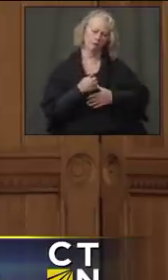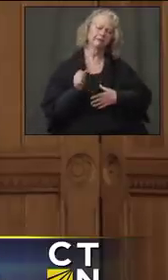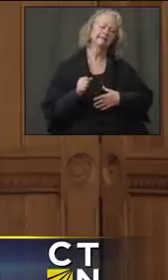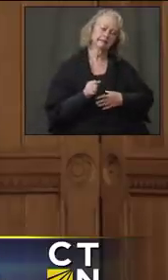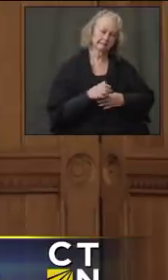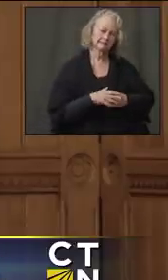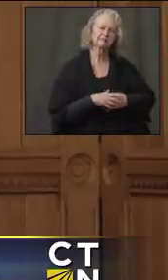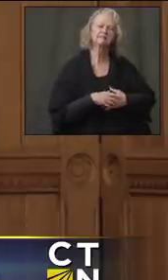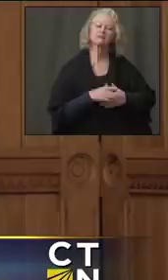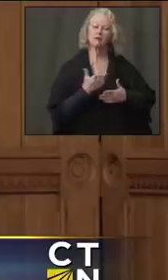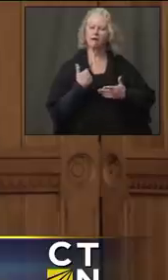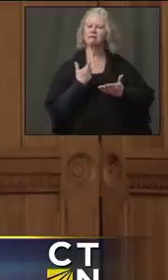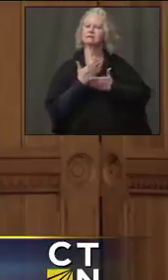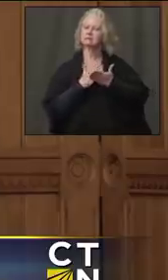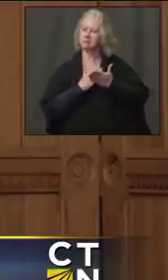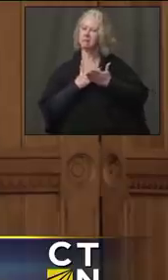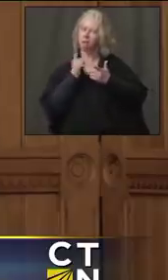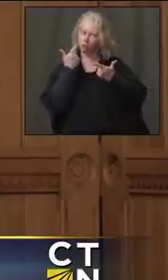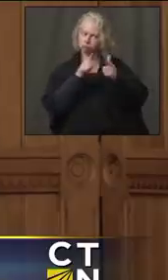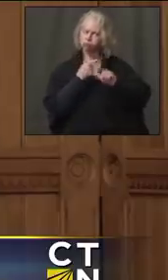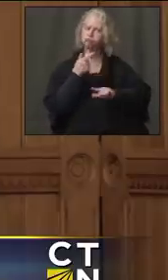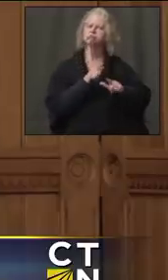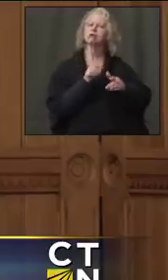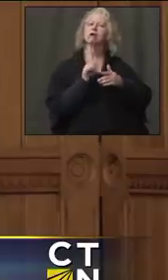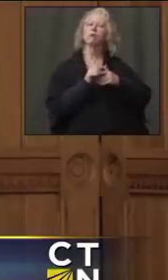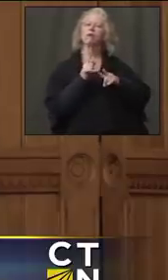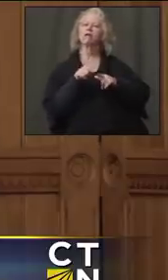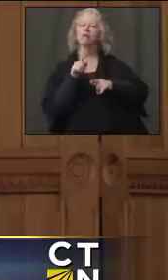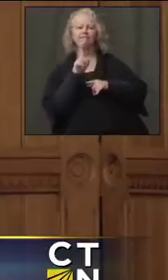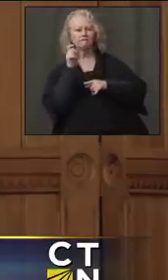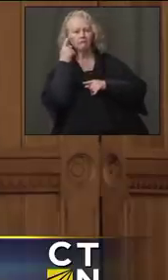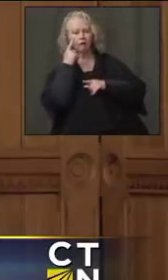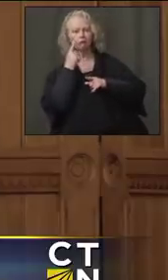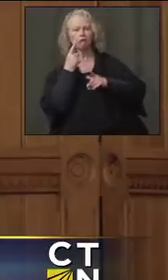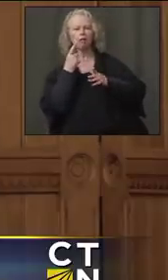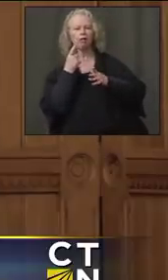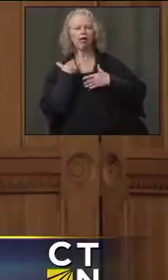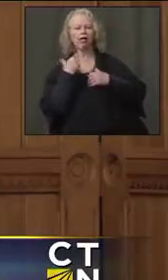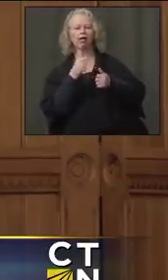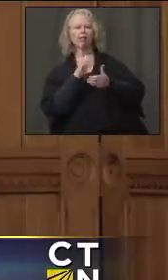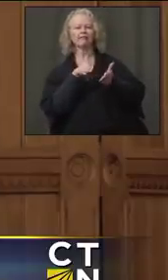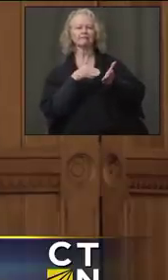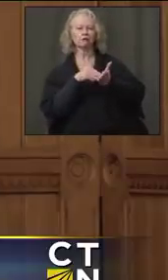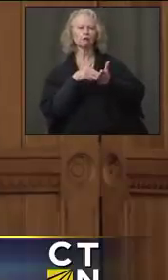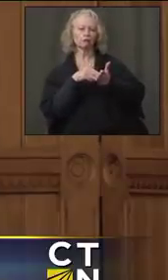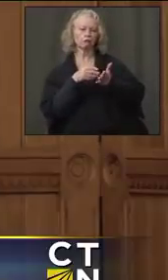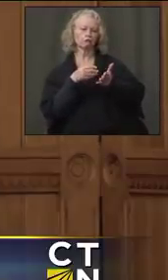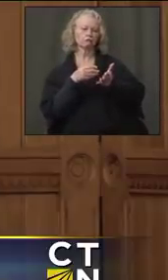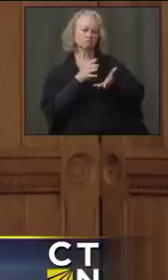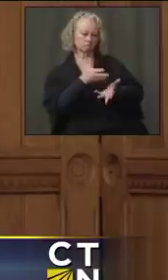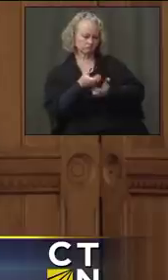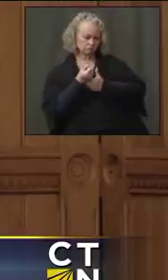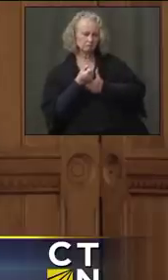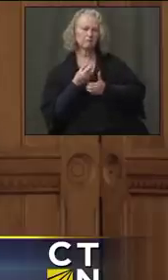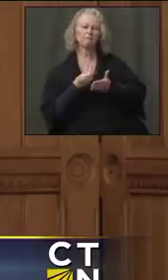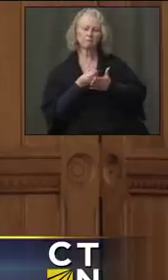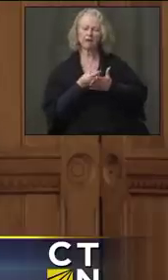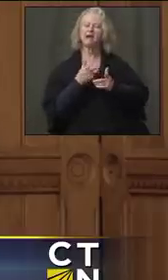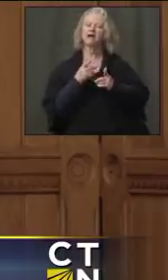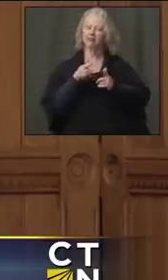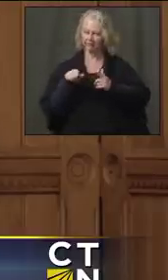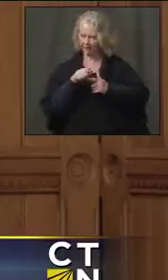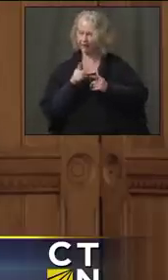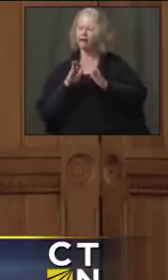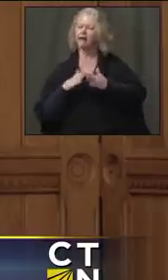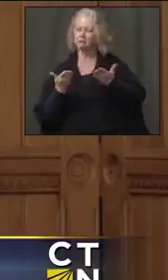to some of the other partnerships that we're working on with our federal health centers and our communities, mobile testing facilities. So we're doing a tremendous amount of work right now to